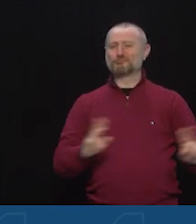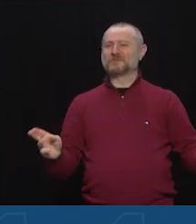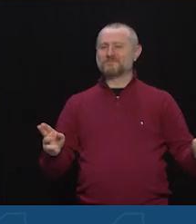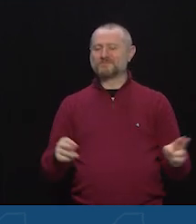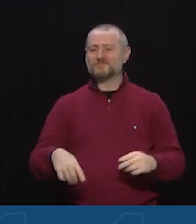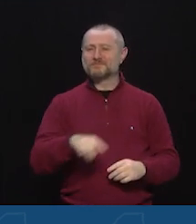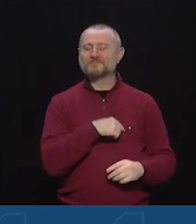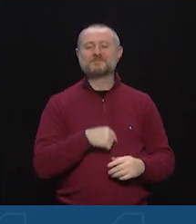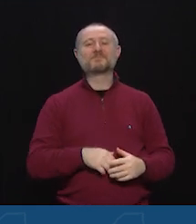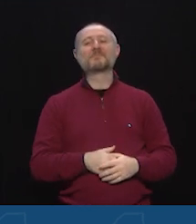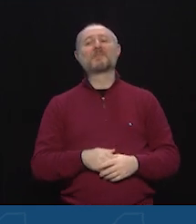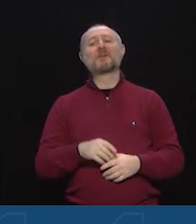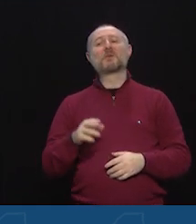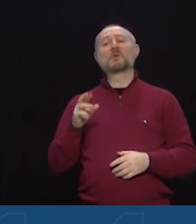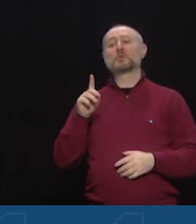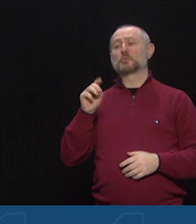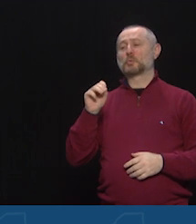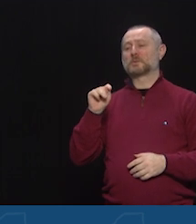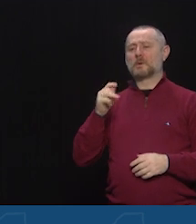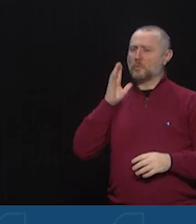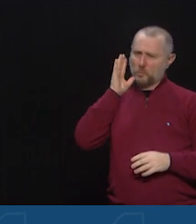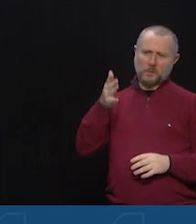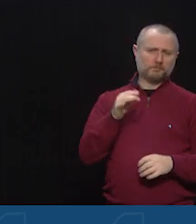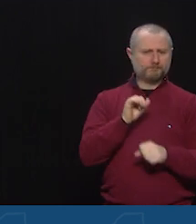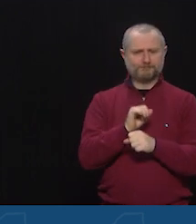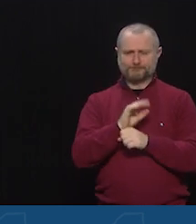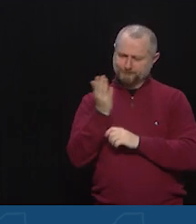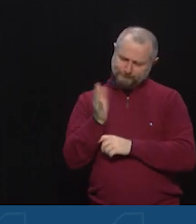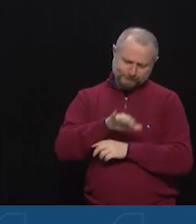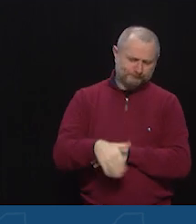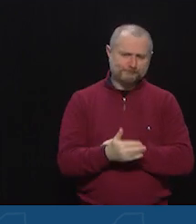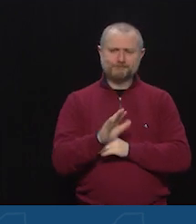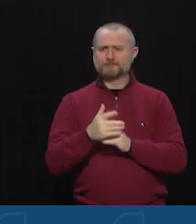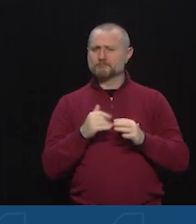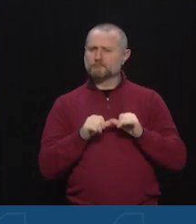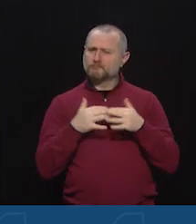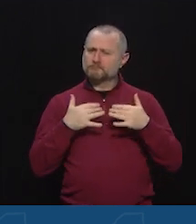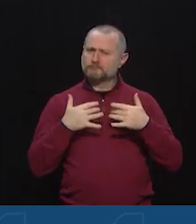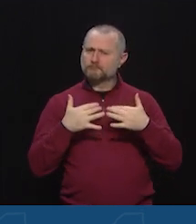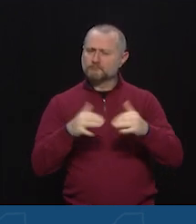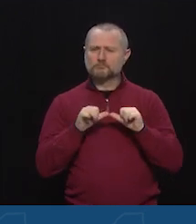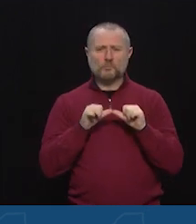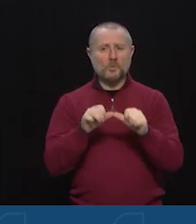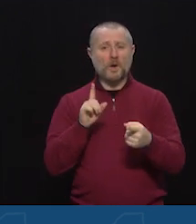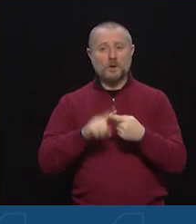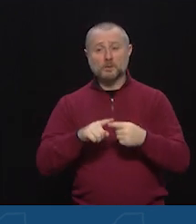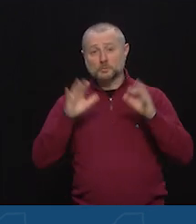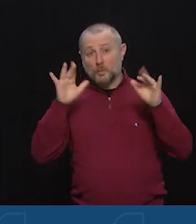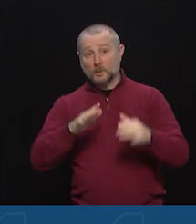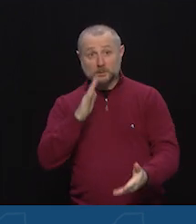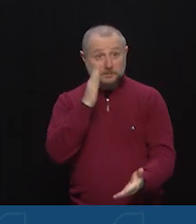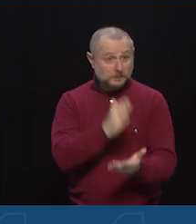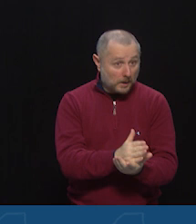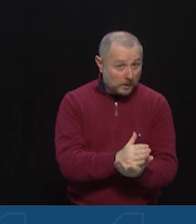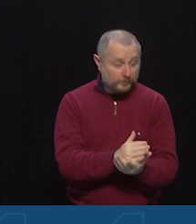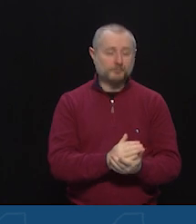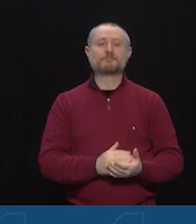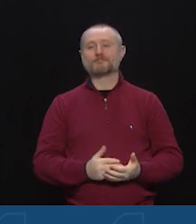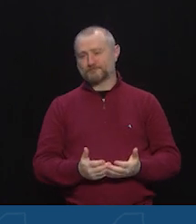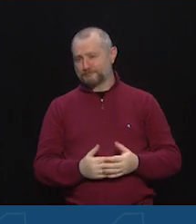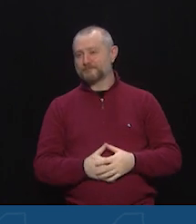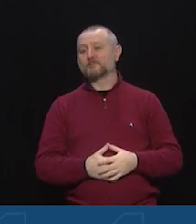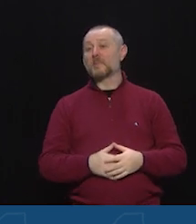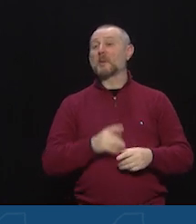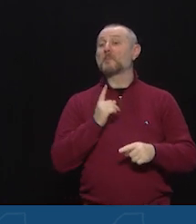staffed 24/7 for all of our operations throughout the duration of this event, as well as